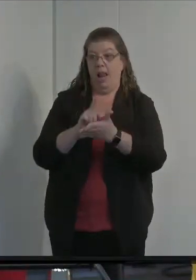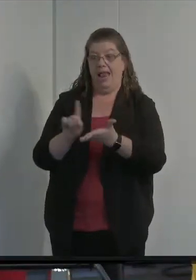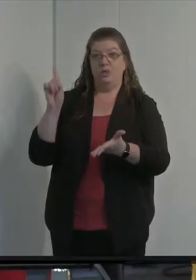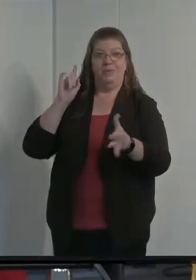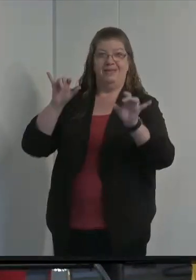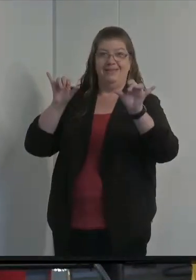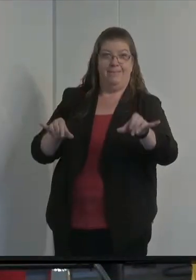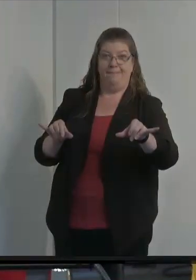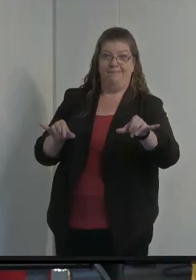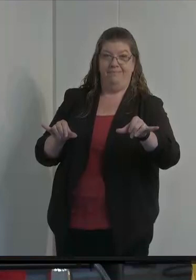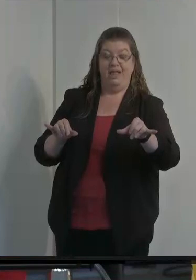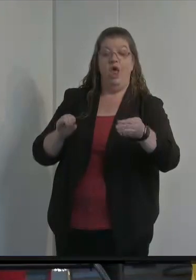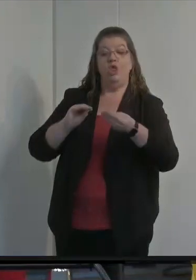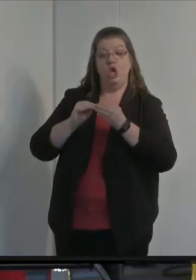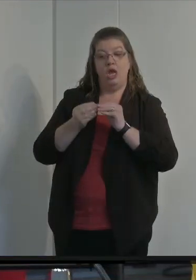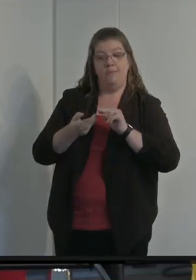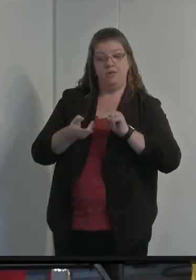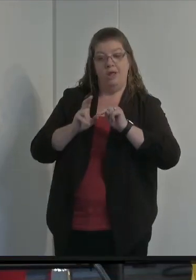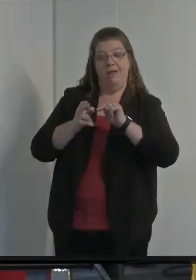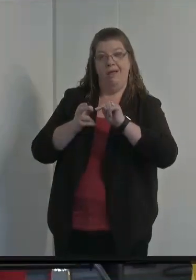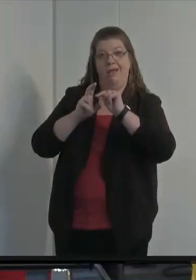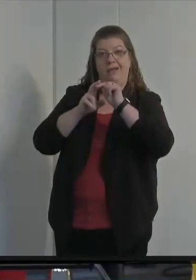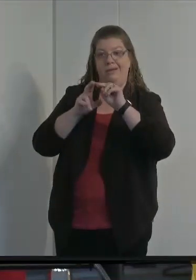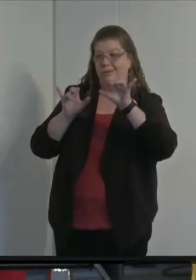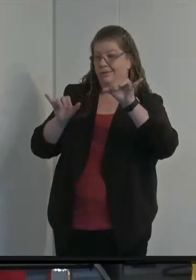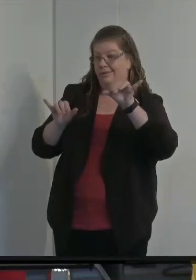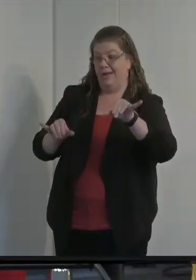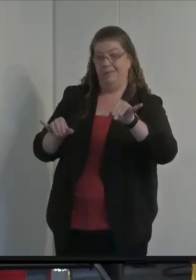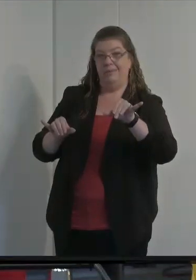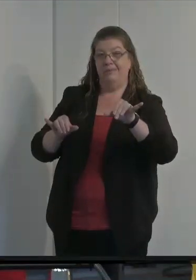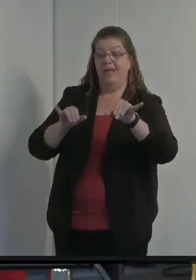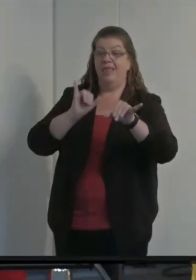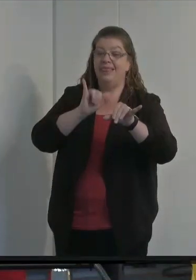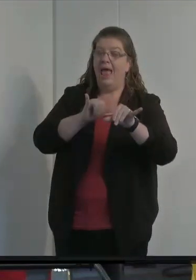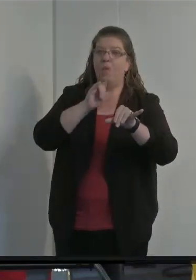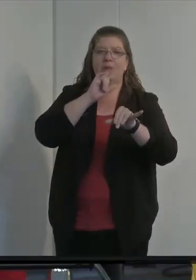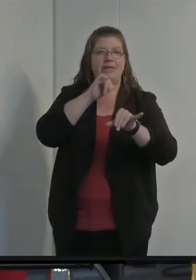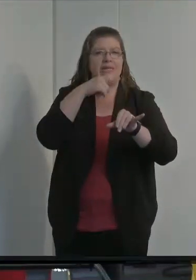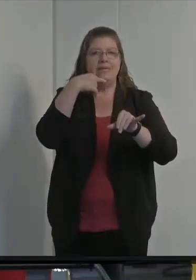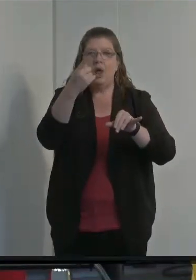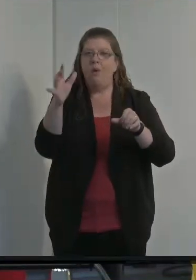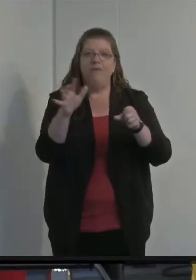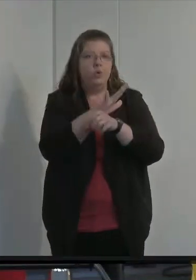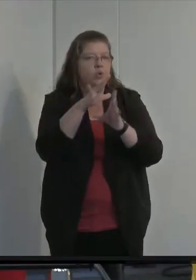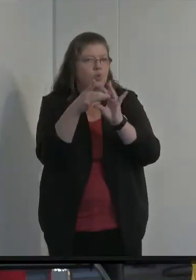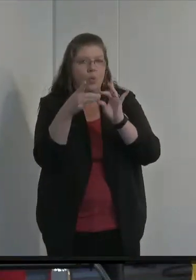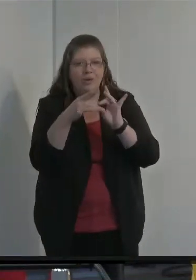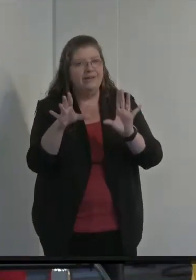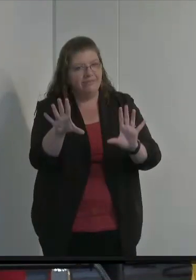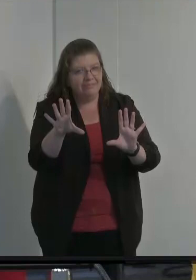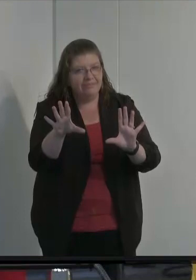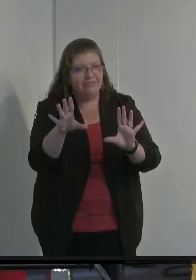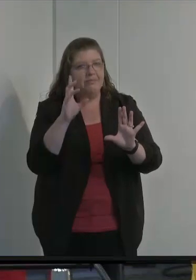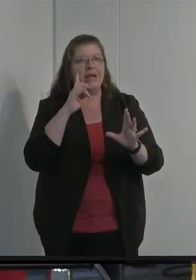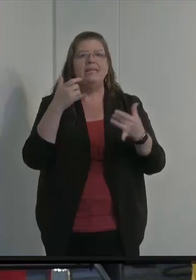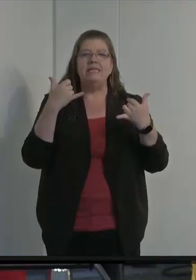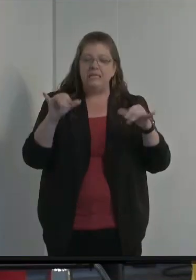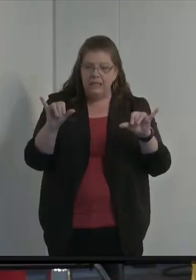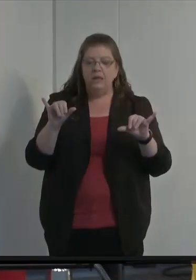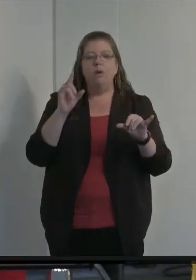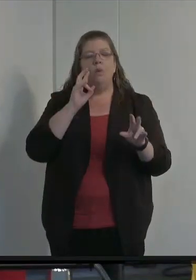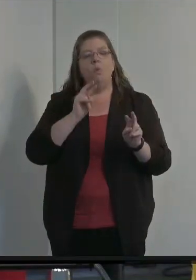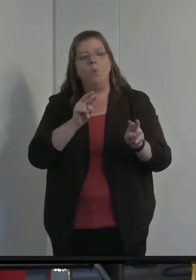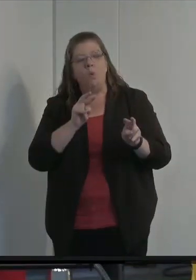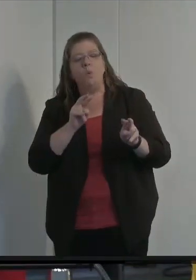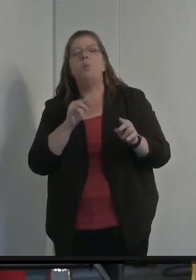The increasing case count we are seeing by no means tells the full story, yet does continue to keep us on